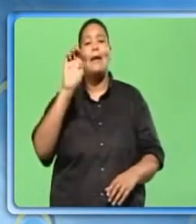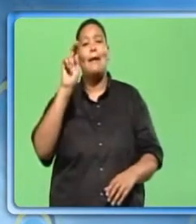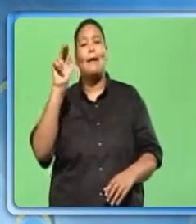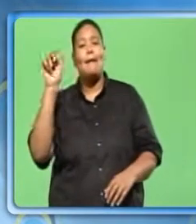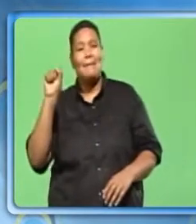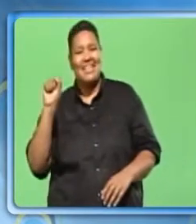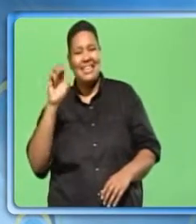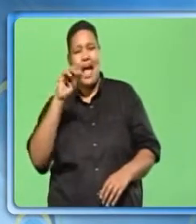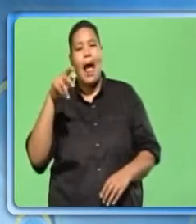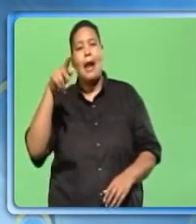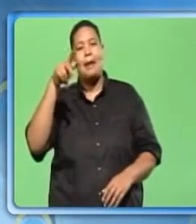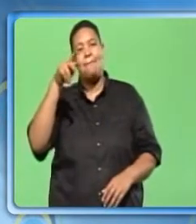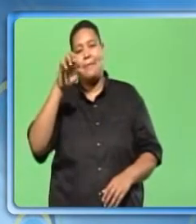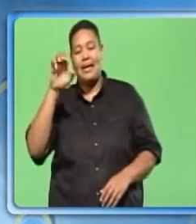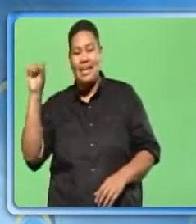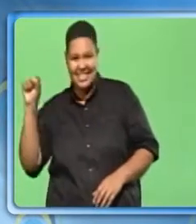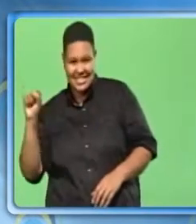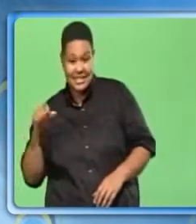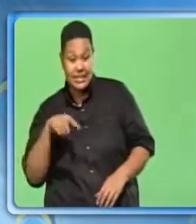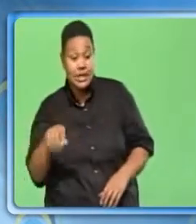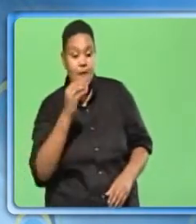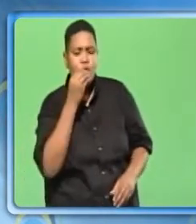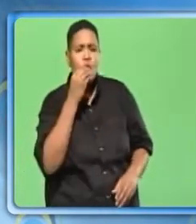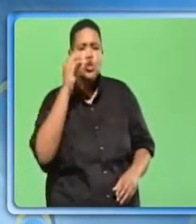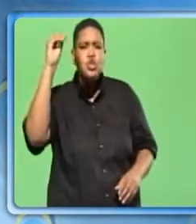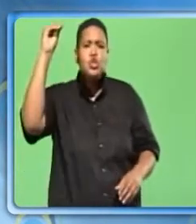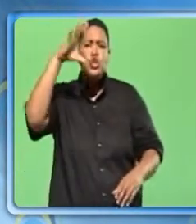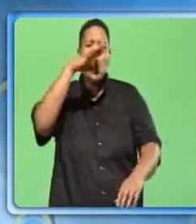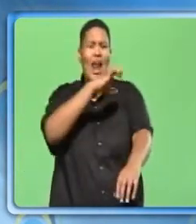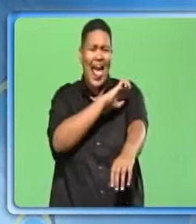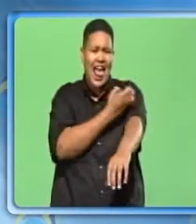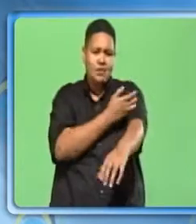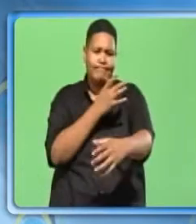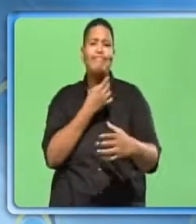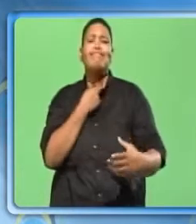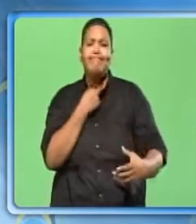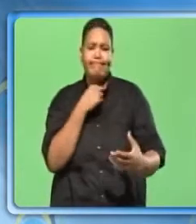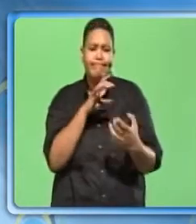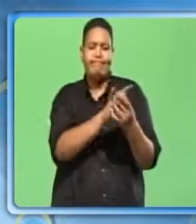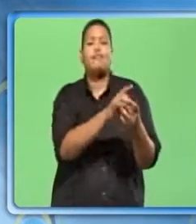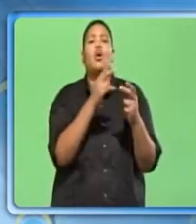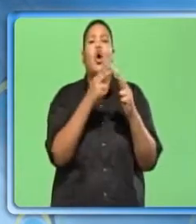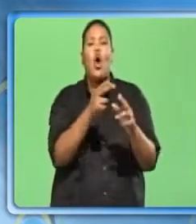These foods have the sun's energy trapped in them in the form of chemical energy.